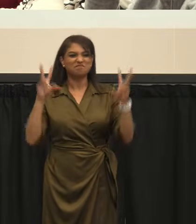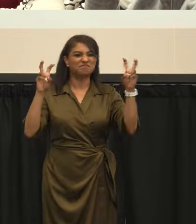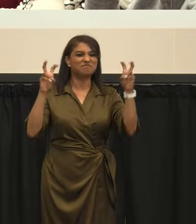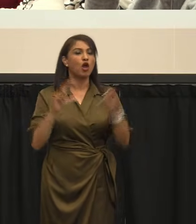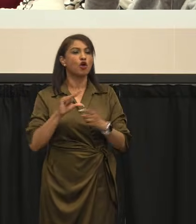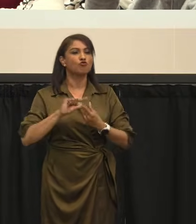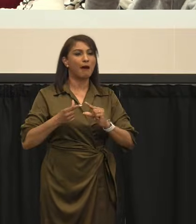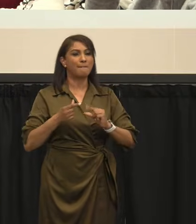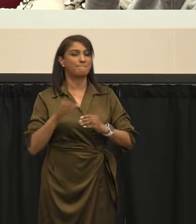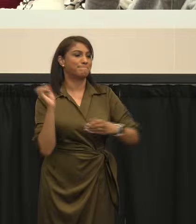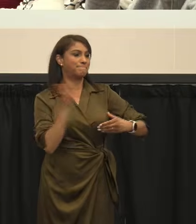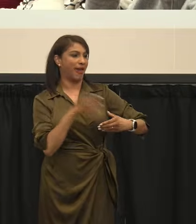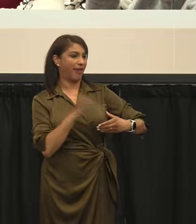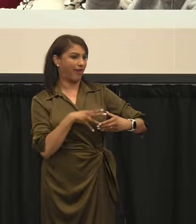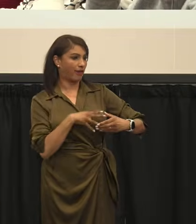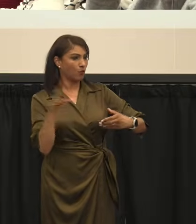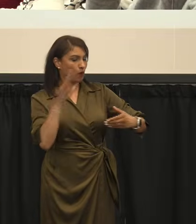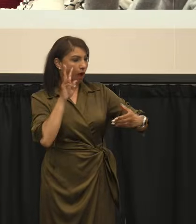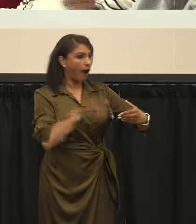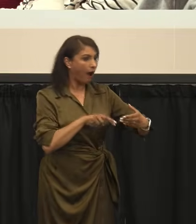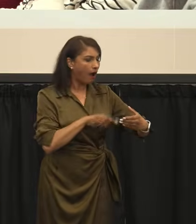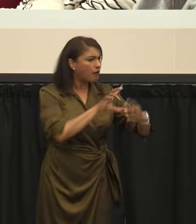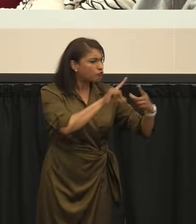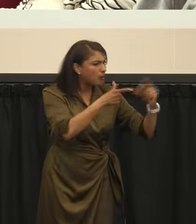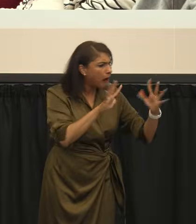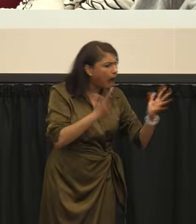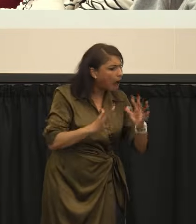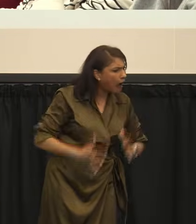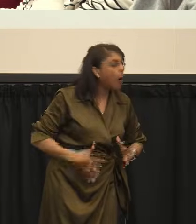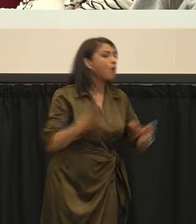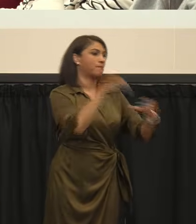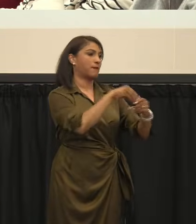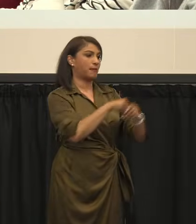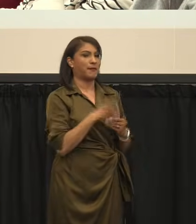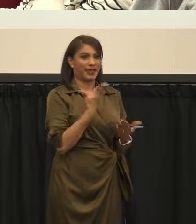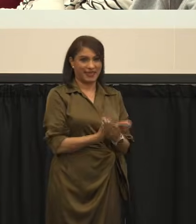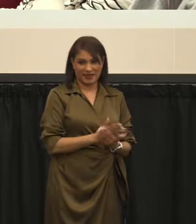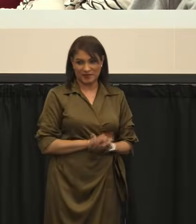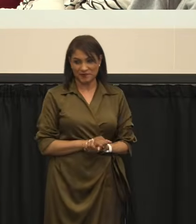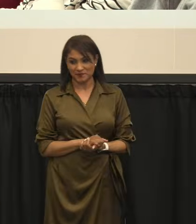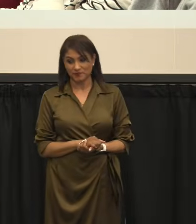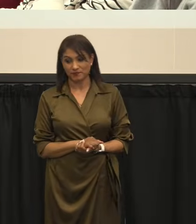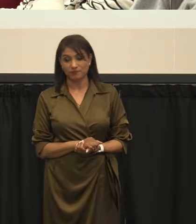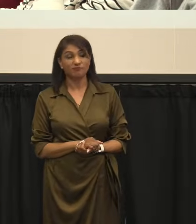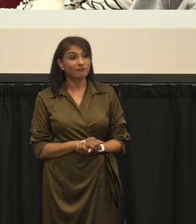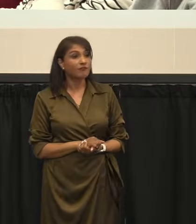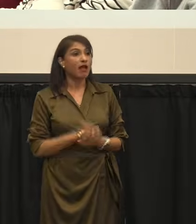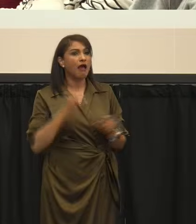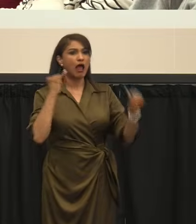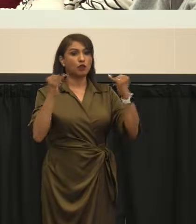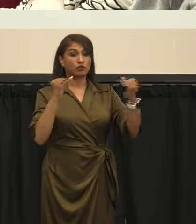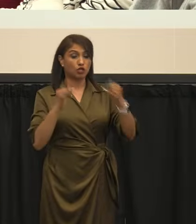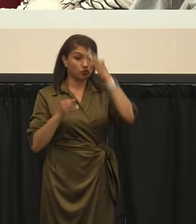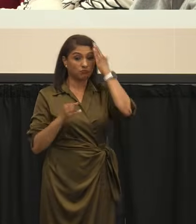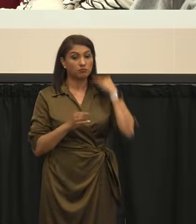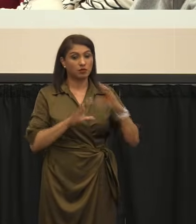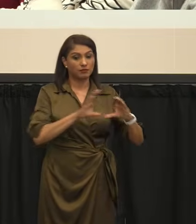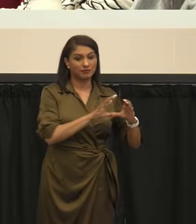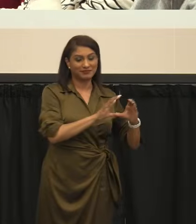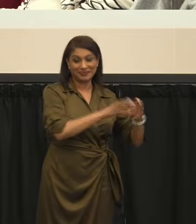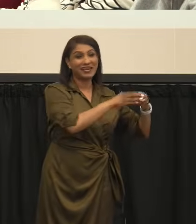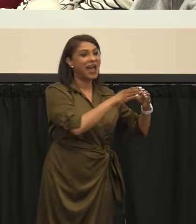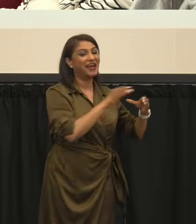all in one platform. And then grammar resources or gram bank as well.